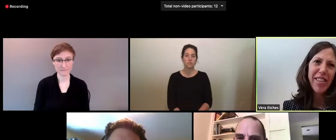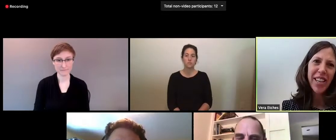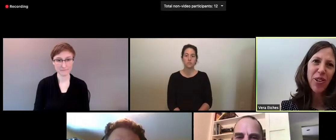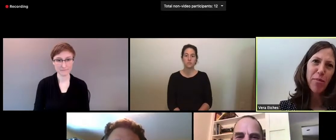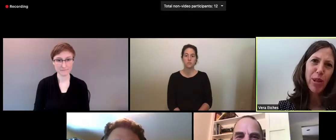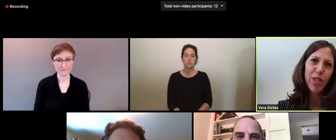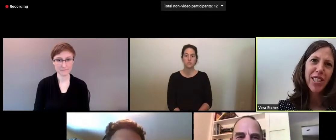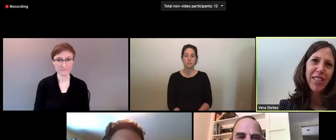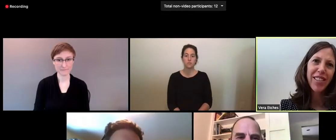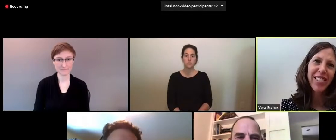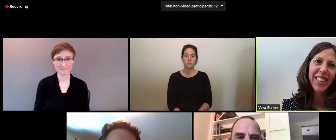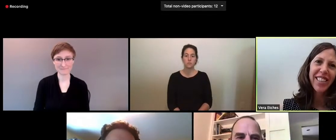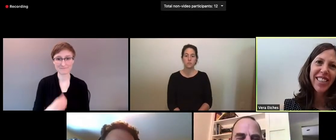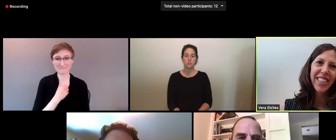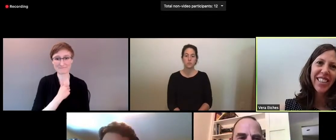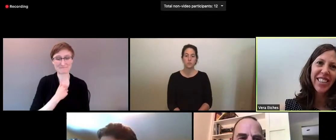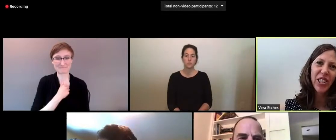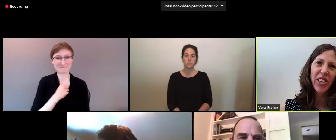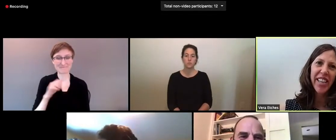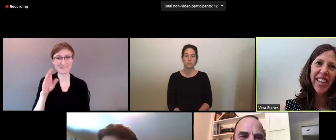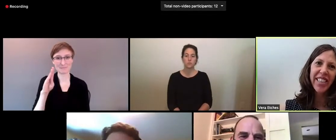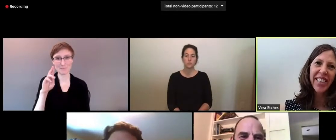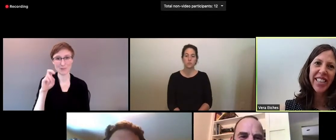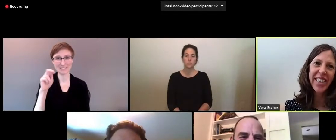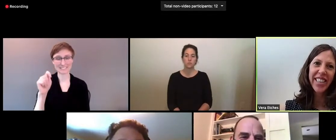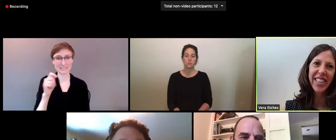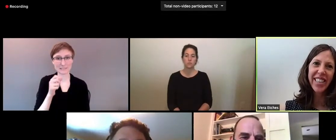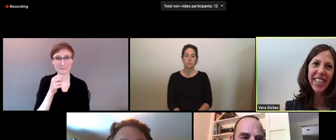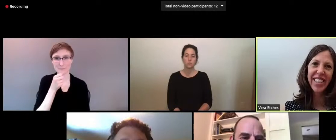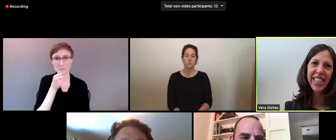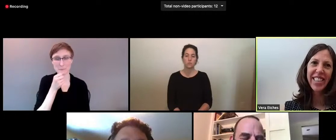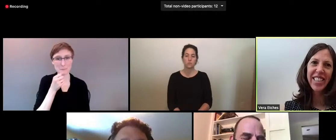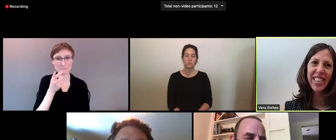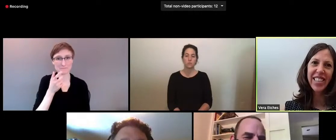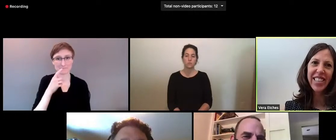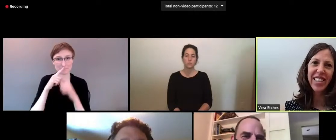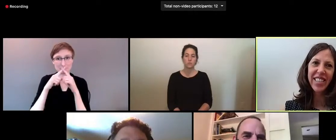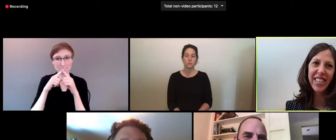Sorry, Brent, I think you're on mute still. Try again.